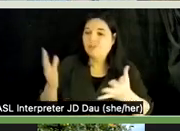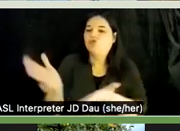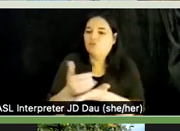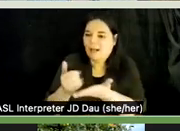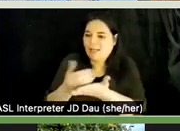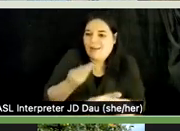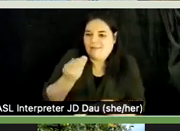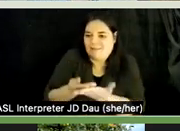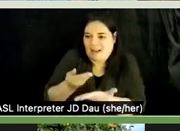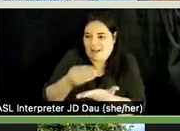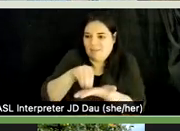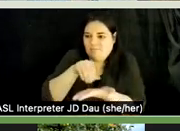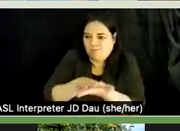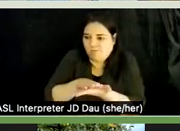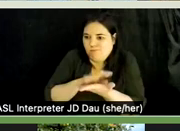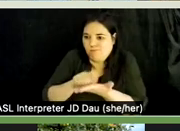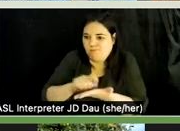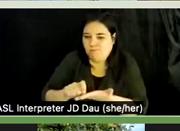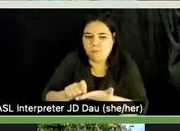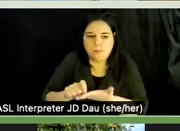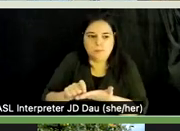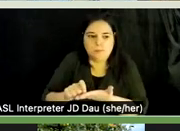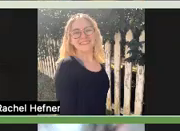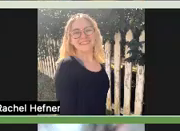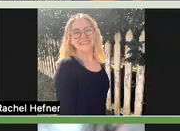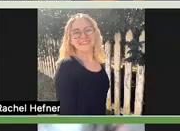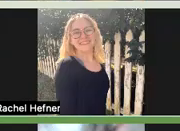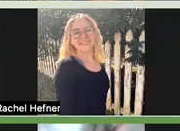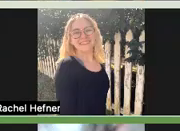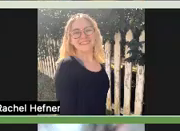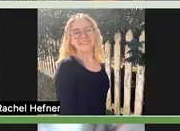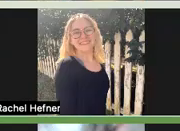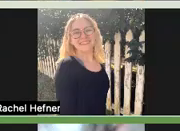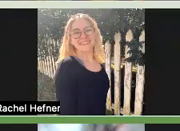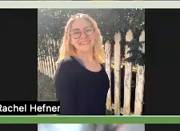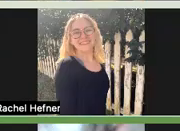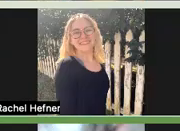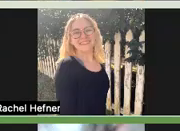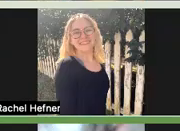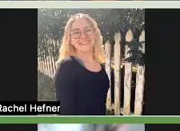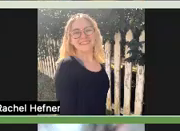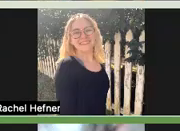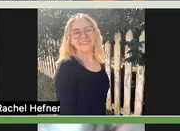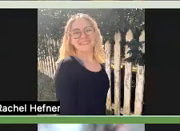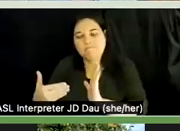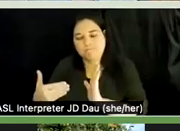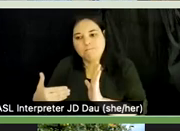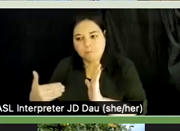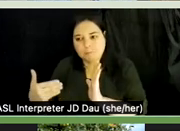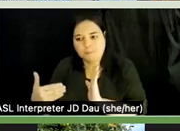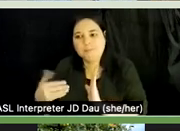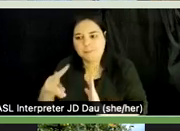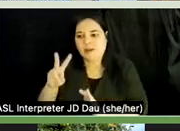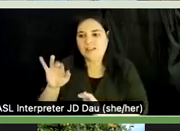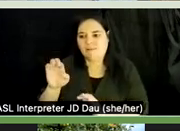record to make a determination as to whether there's been a likely violation of the fair